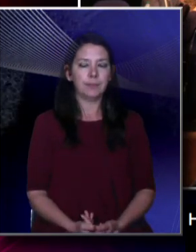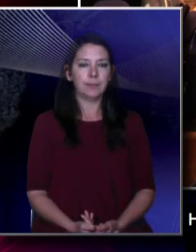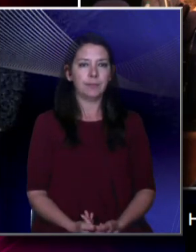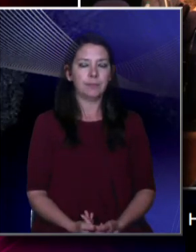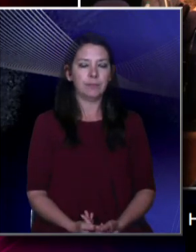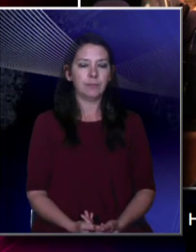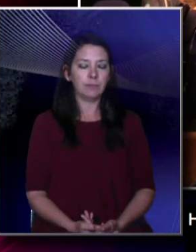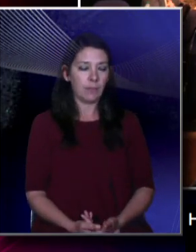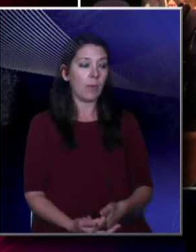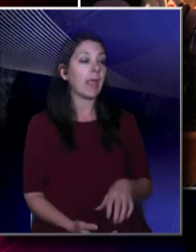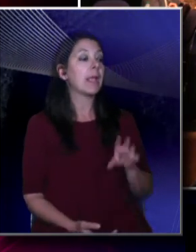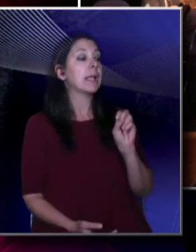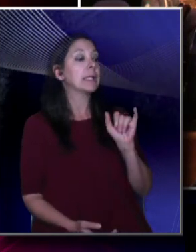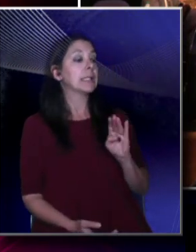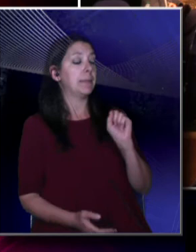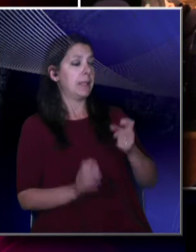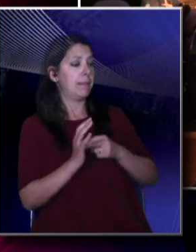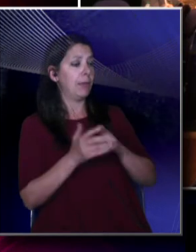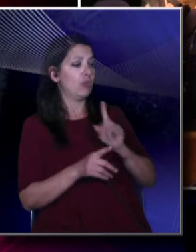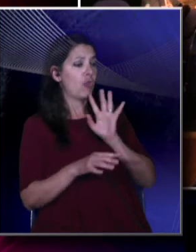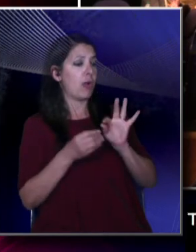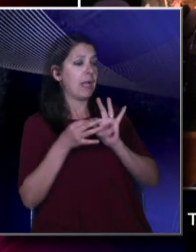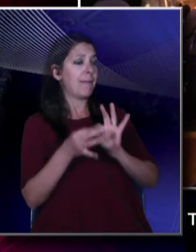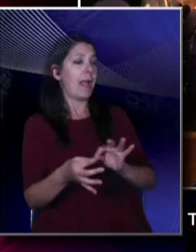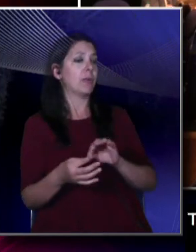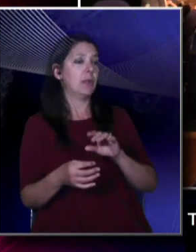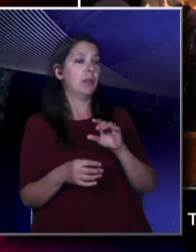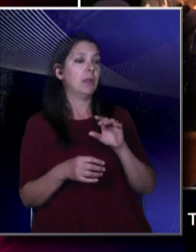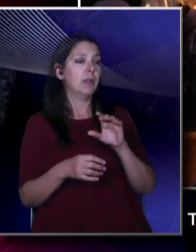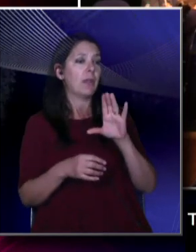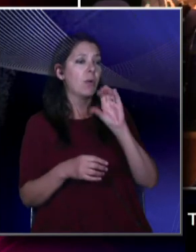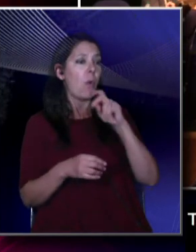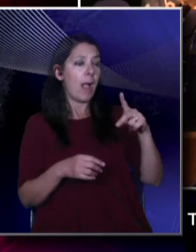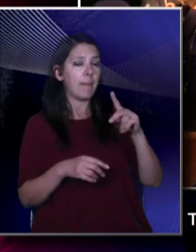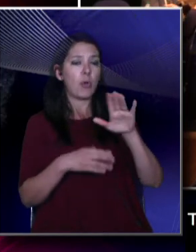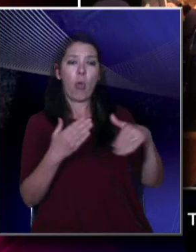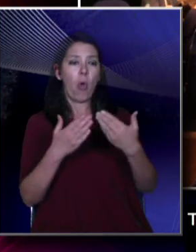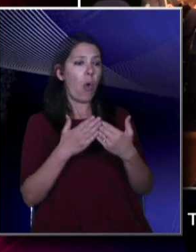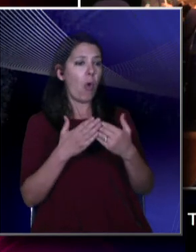Okay, Dr. Sims, you're also talking about in relation to the co-ops, all the above.